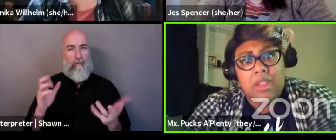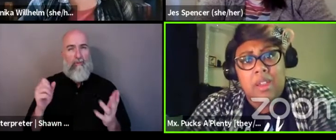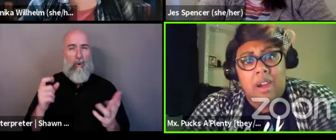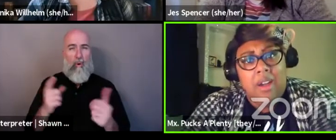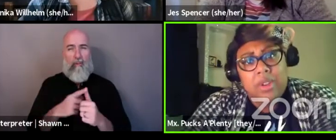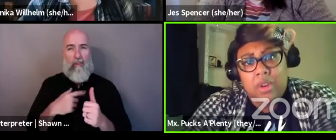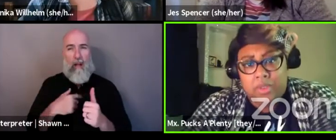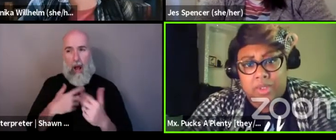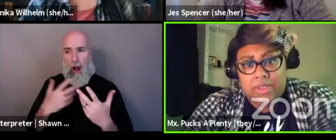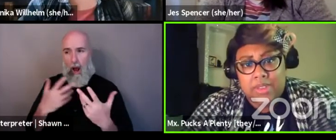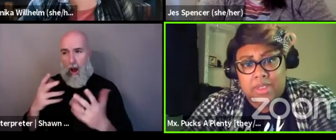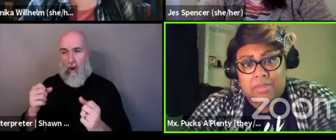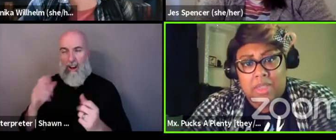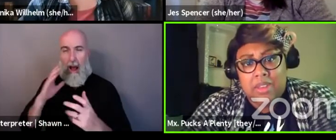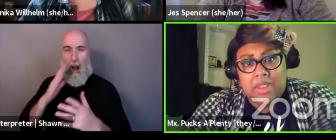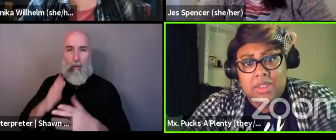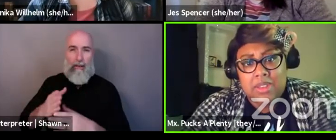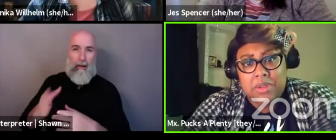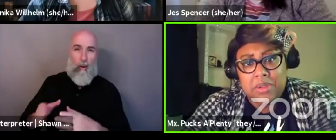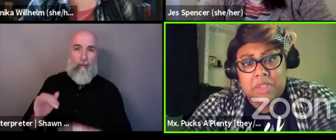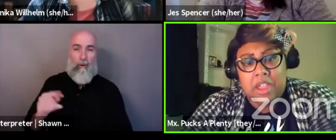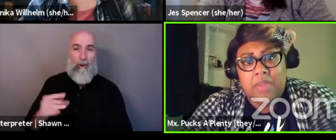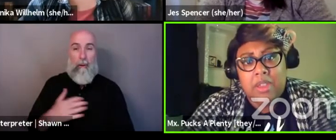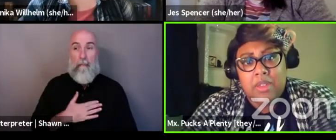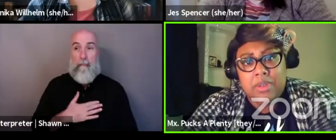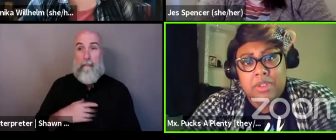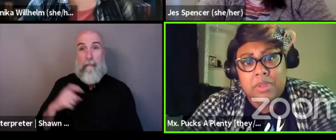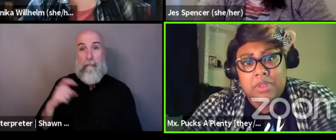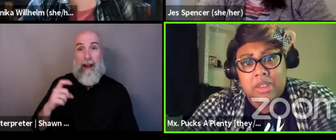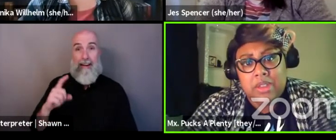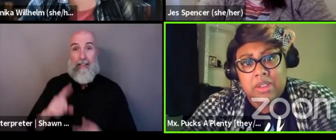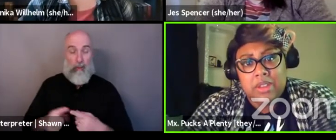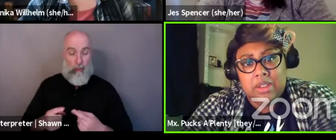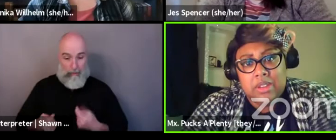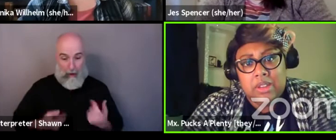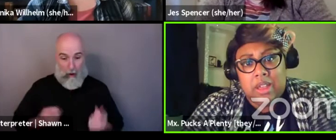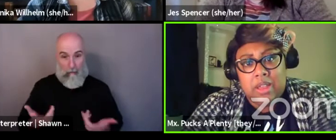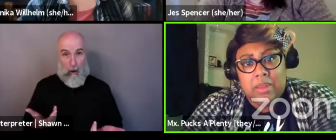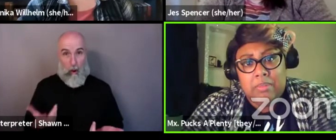little bit, like, I'll get over this. Like my need to take off my clothes to music